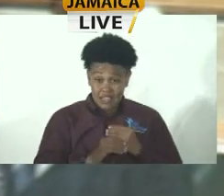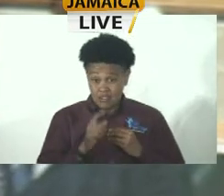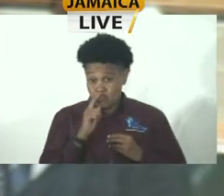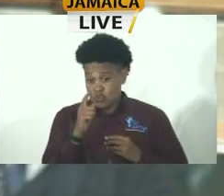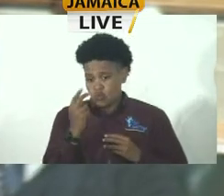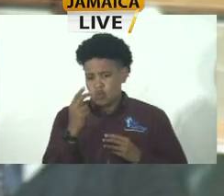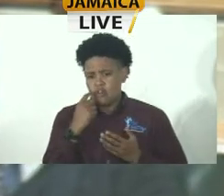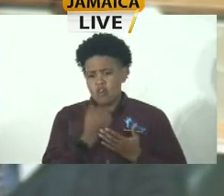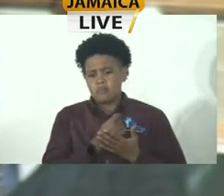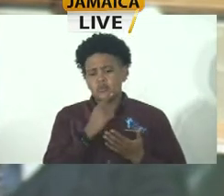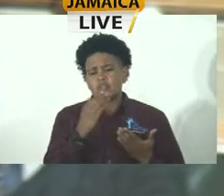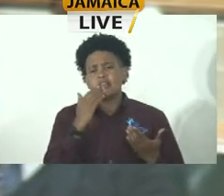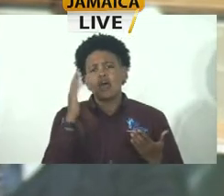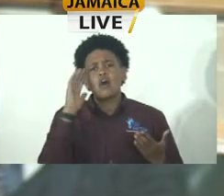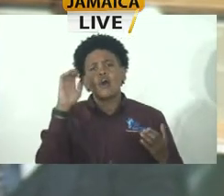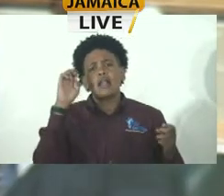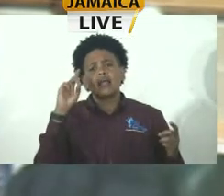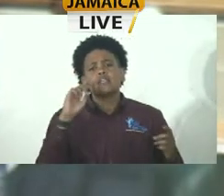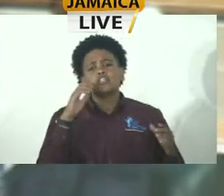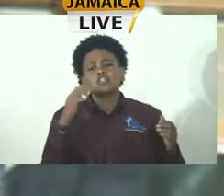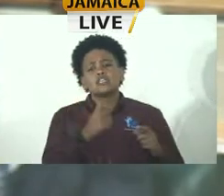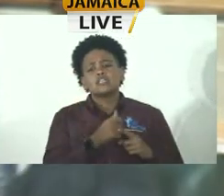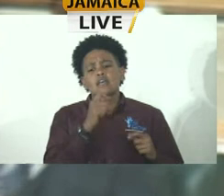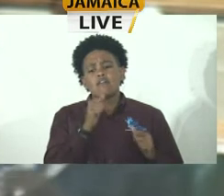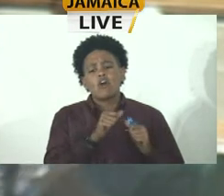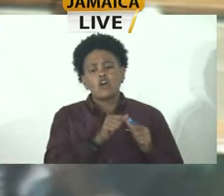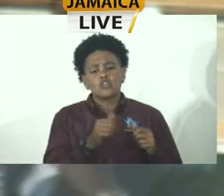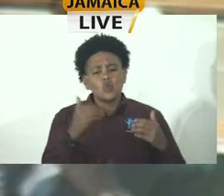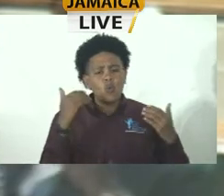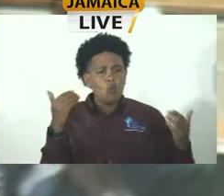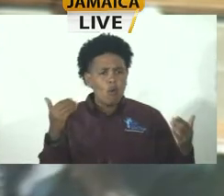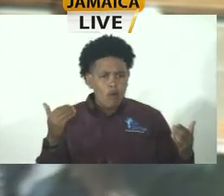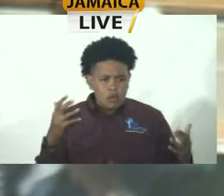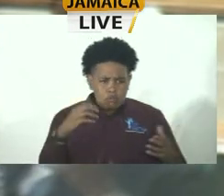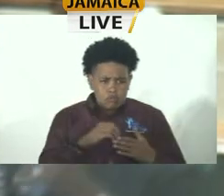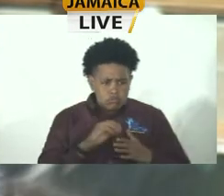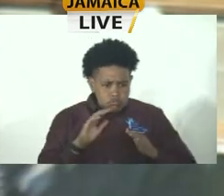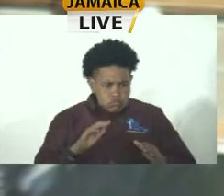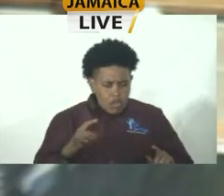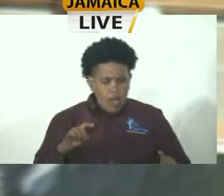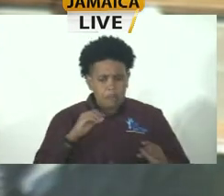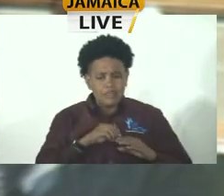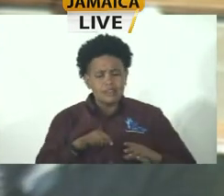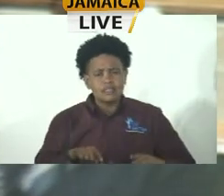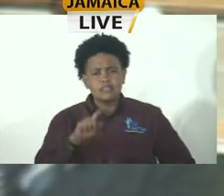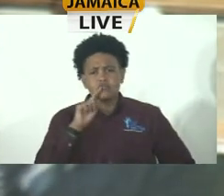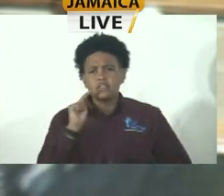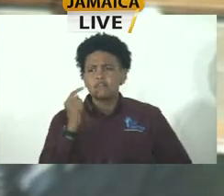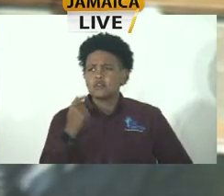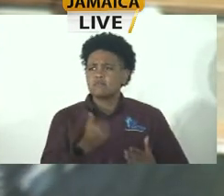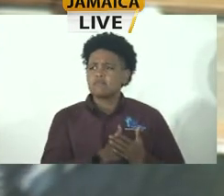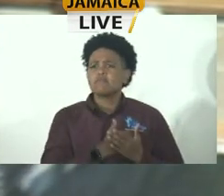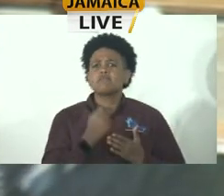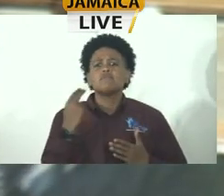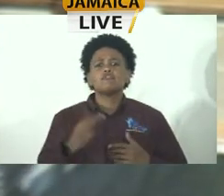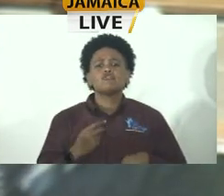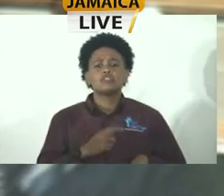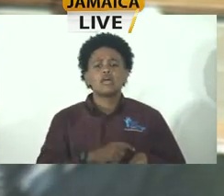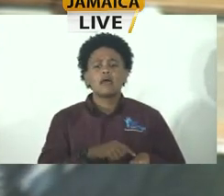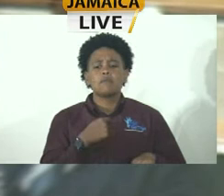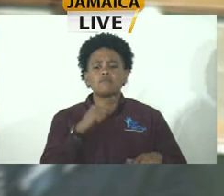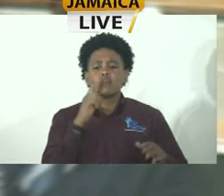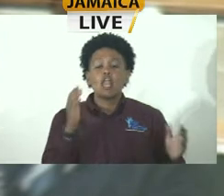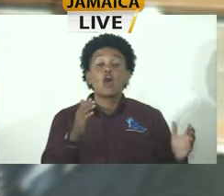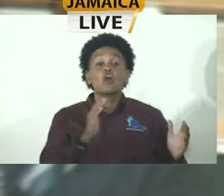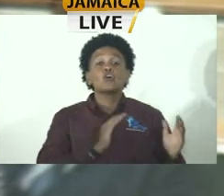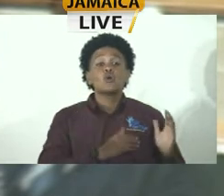thank all in the education sector to continue to go above and beyond in these unprecedented times let me encourage